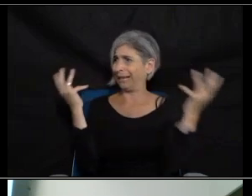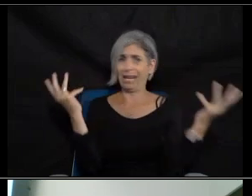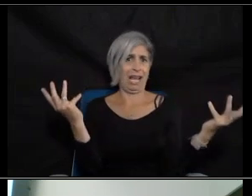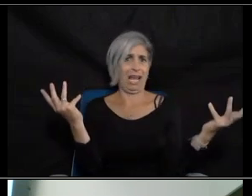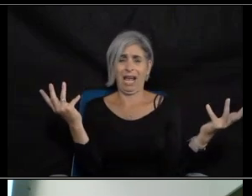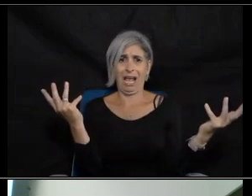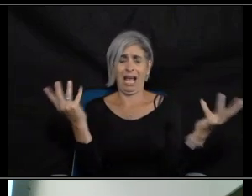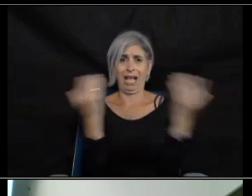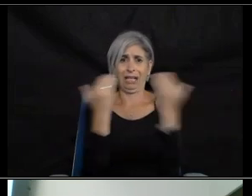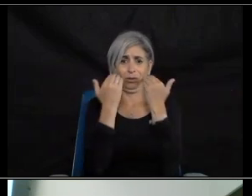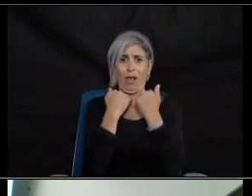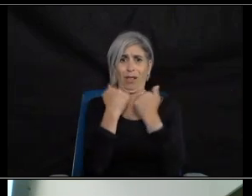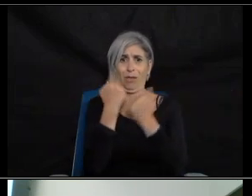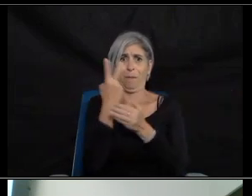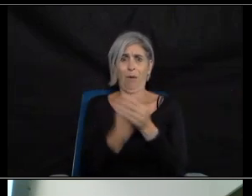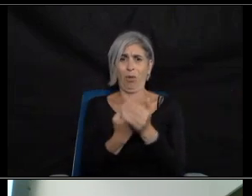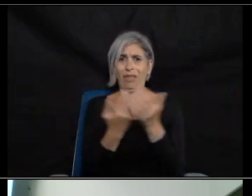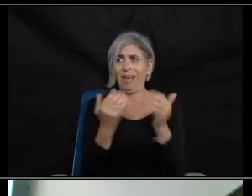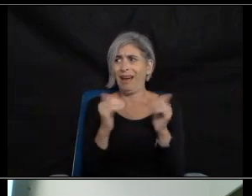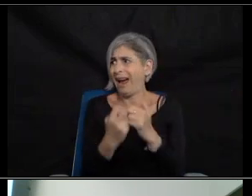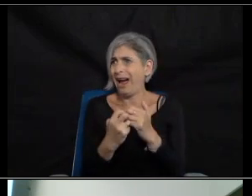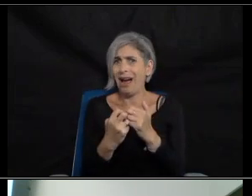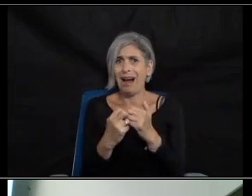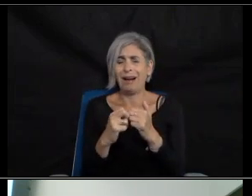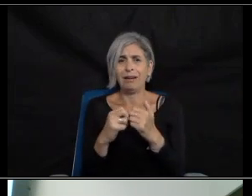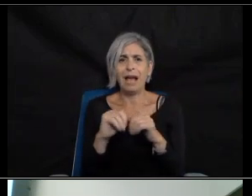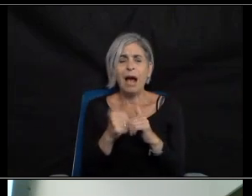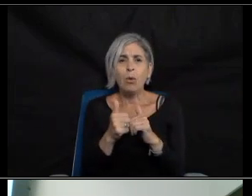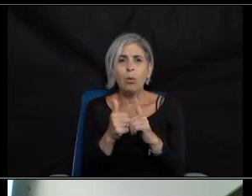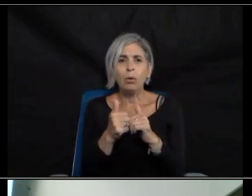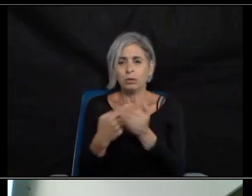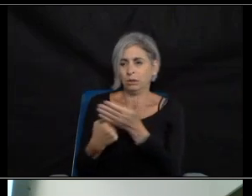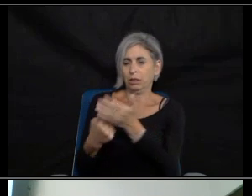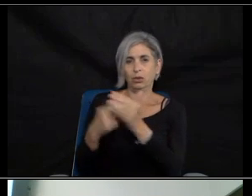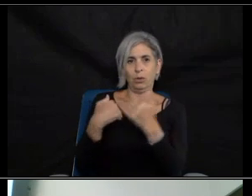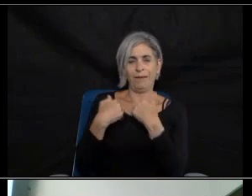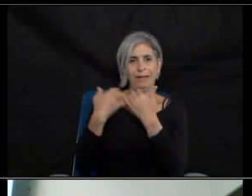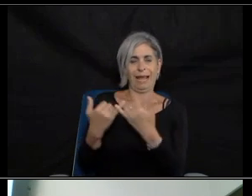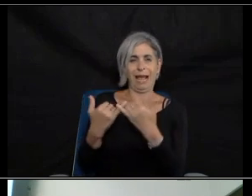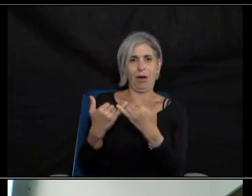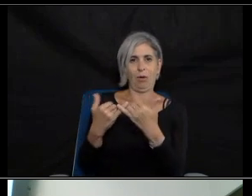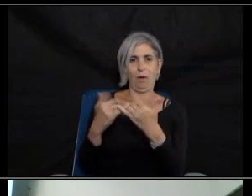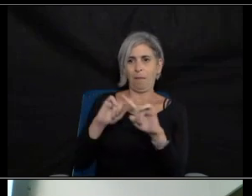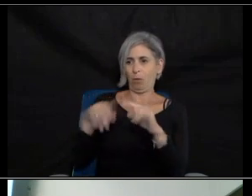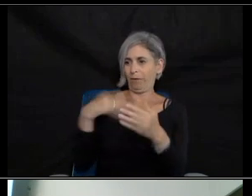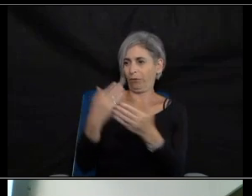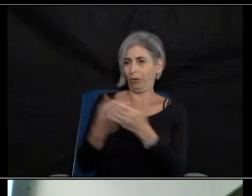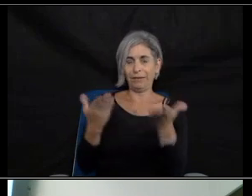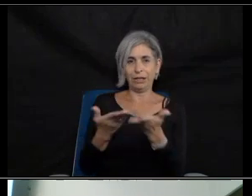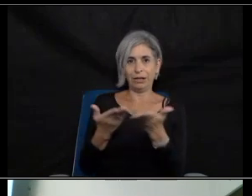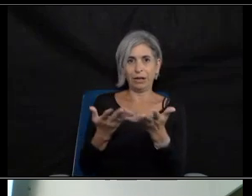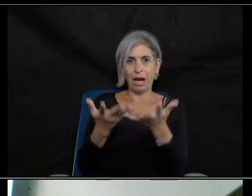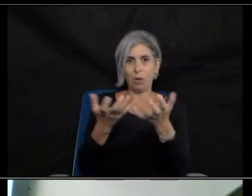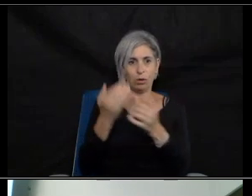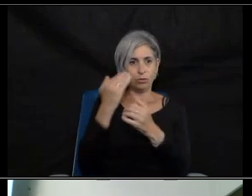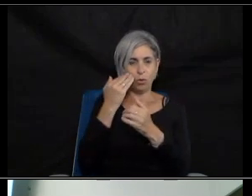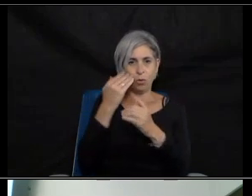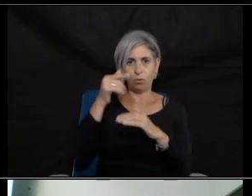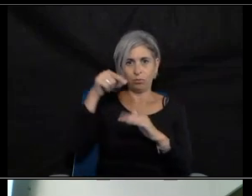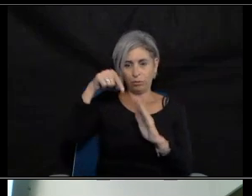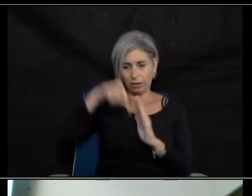for me to kind of swallow both of those things. But I mean, this is the discussion that we're having now. This is where we are. And I'd like to get to the bottom of this, because for